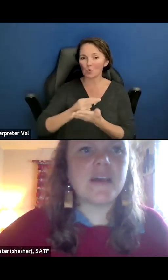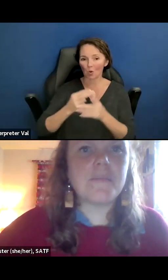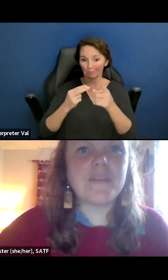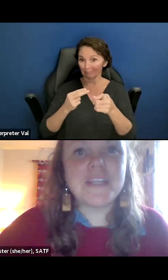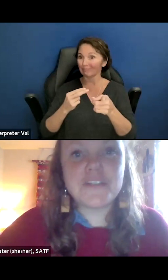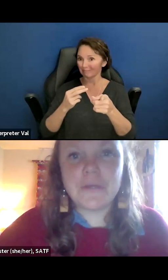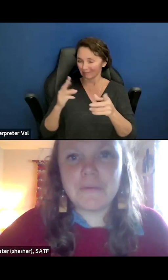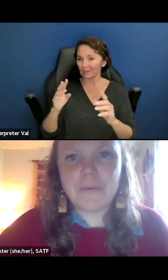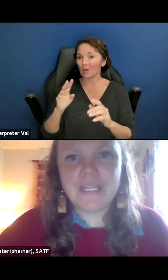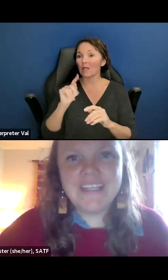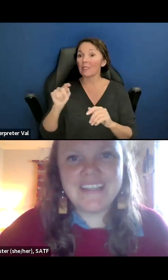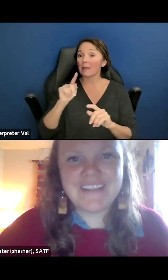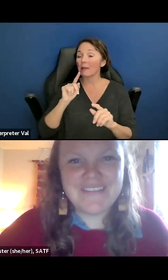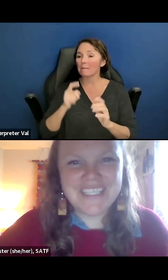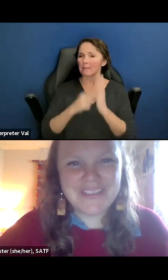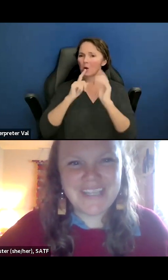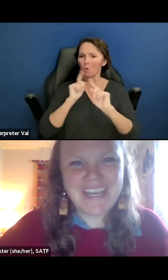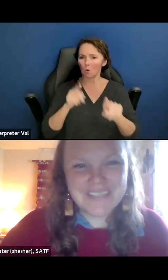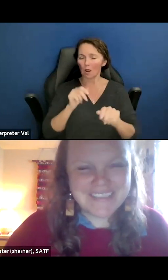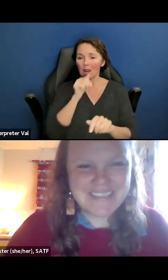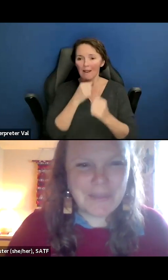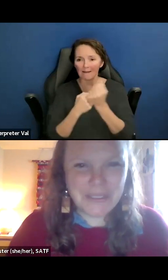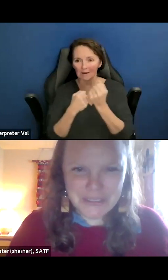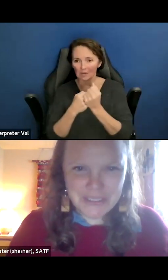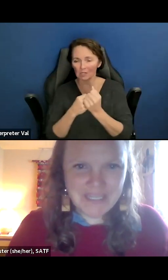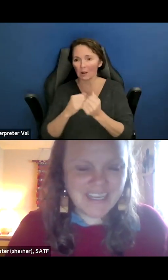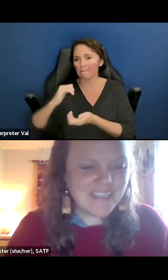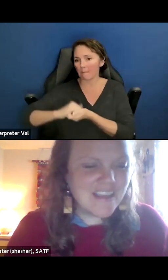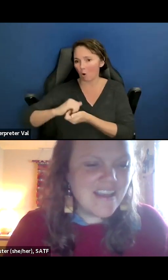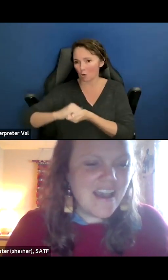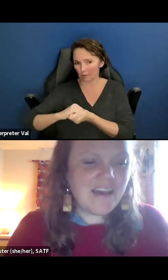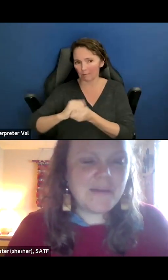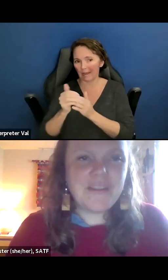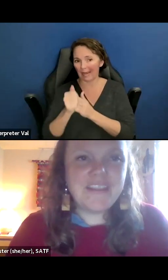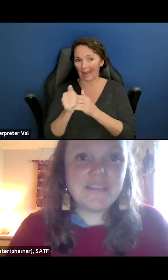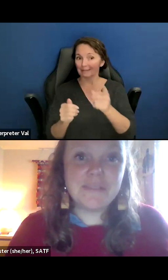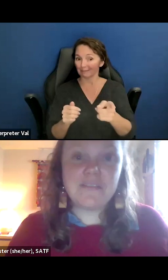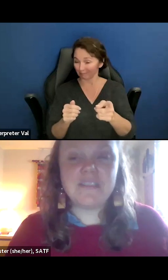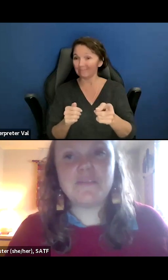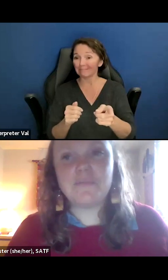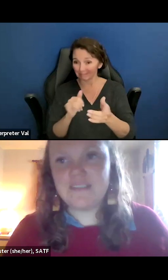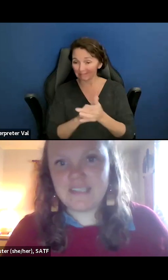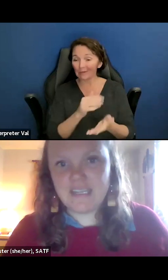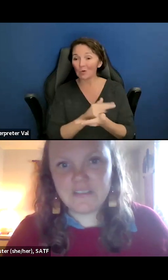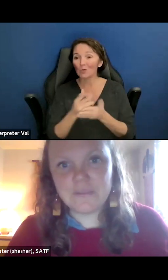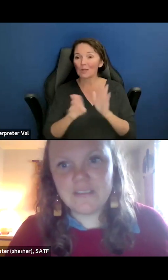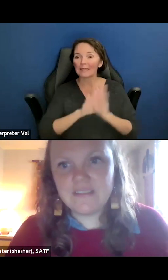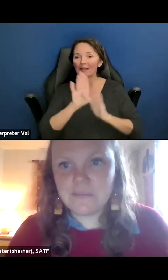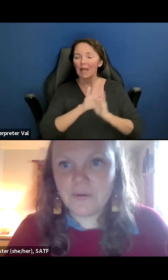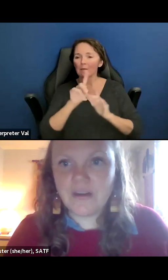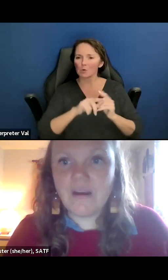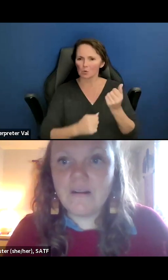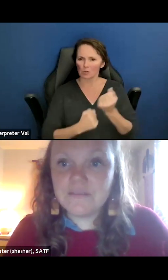webinars, the Mandatory Reporting and Confidential Advocacy Partnership Guide. This resource was designed to